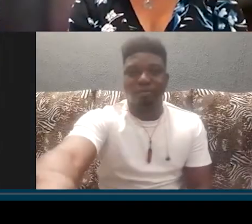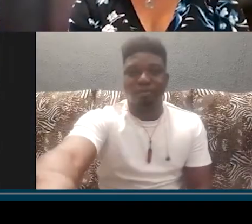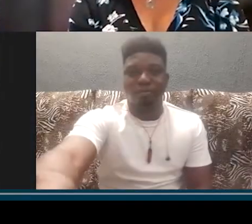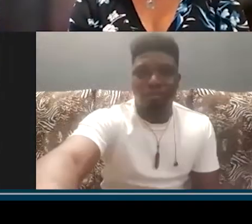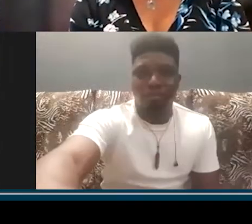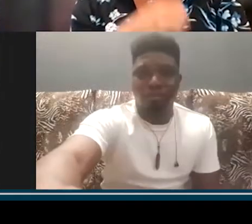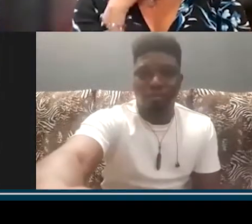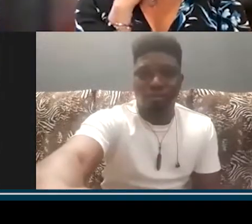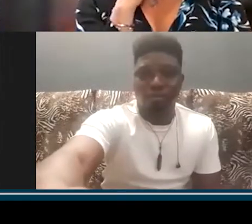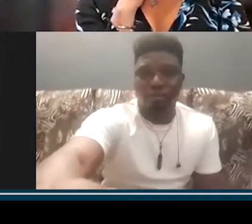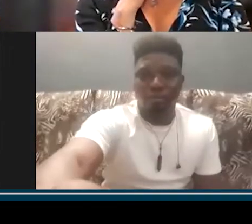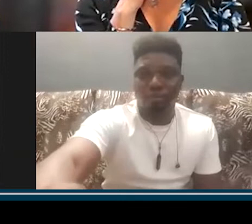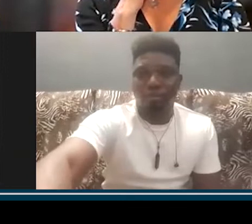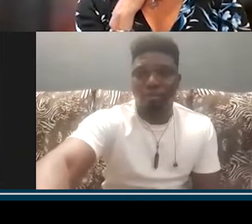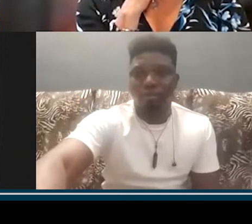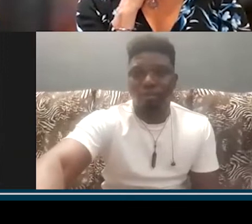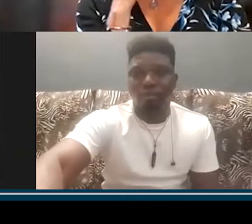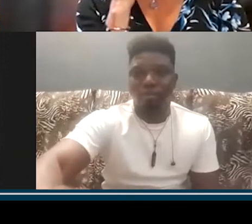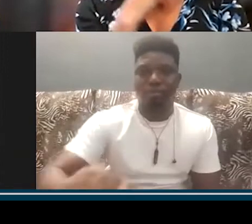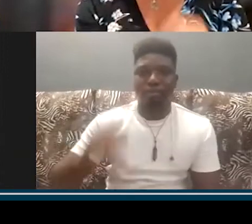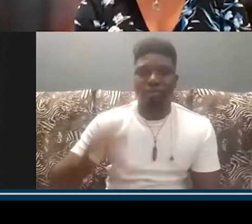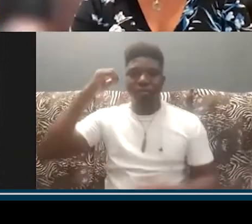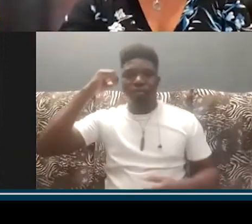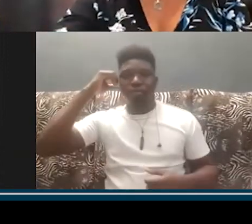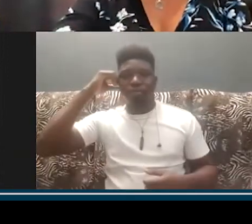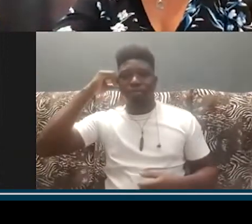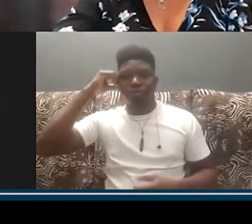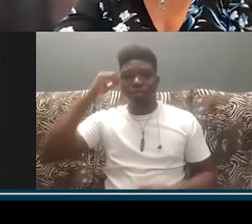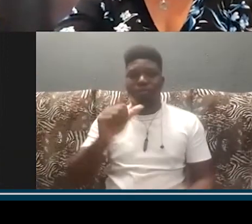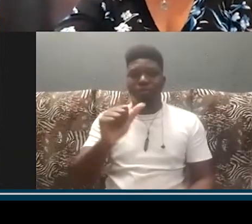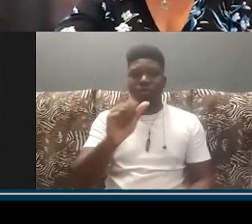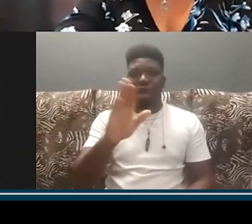Abby, expanding on what Neely was saying, Abby,